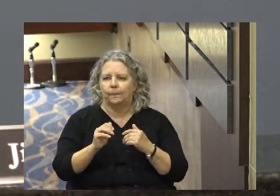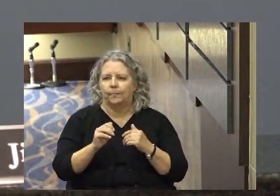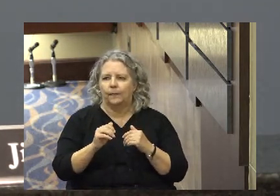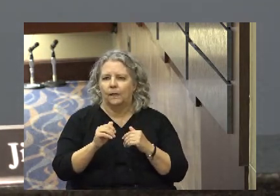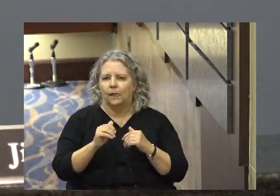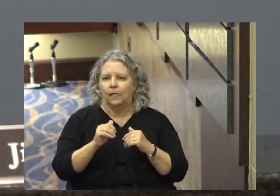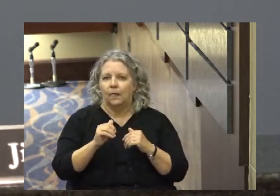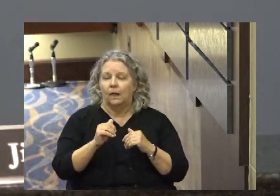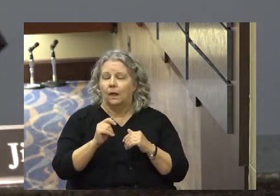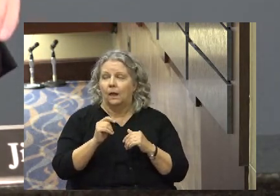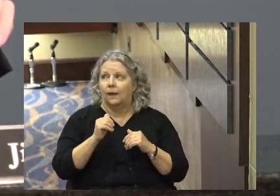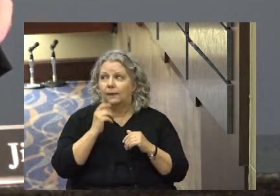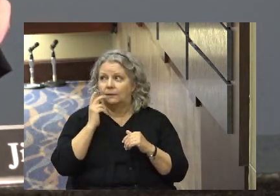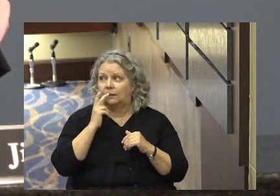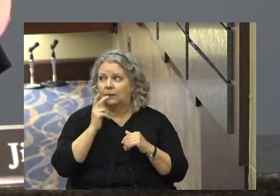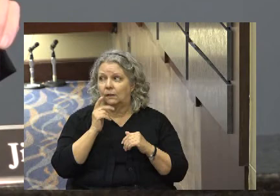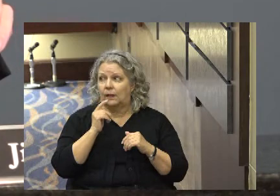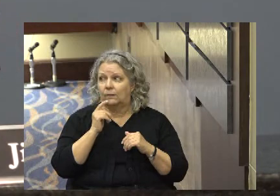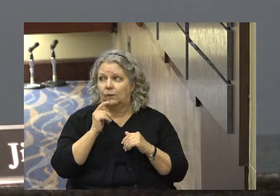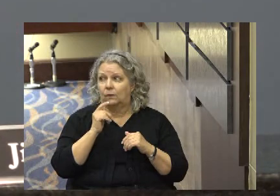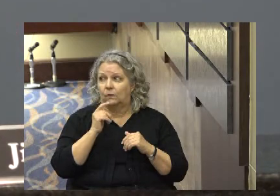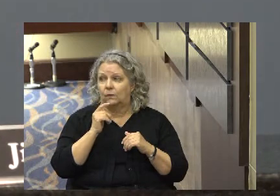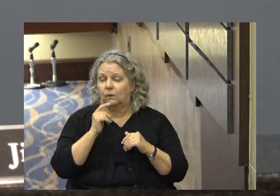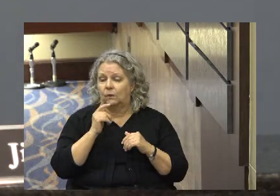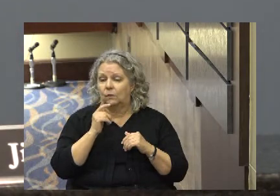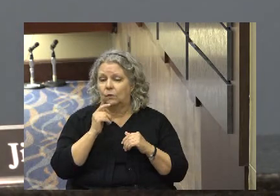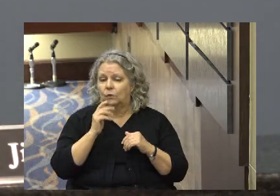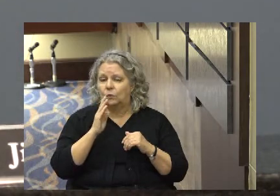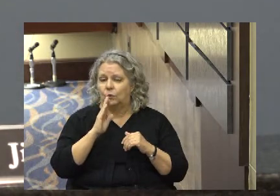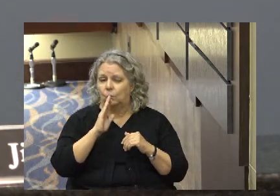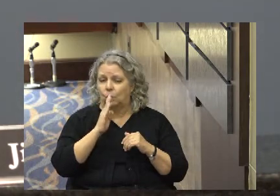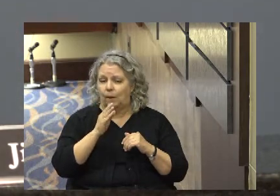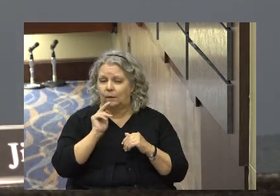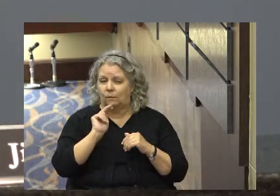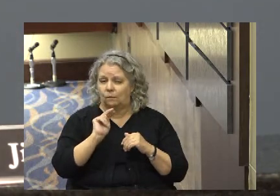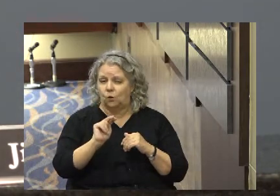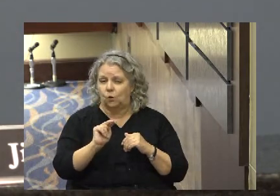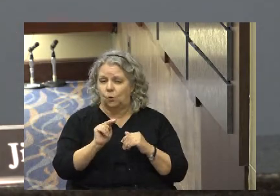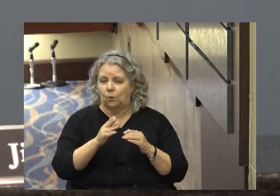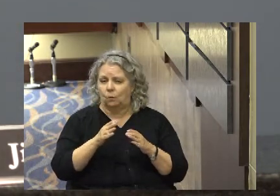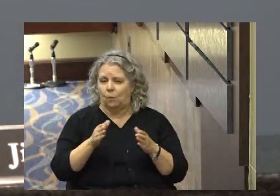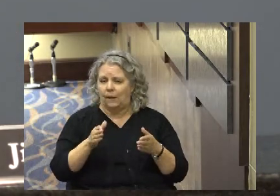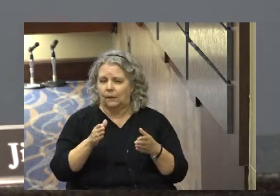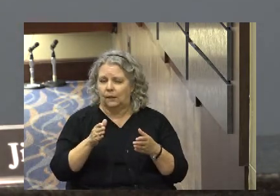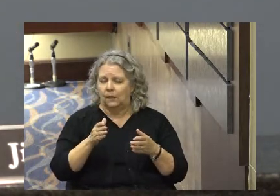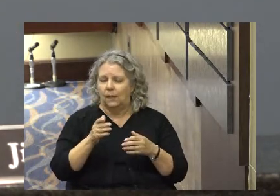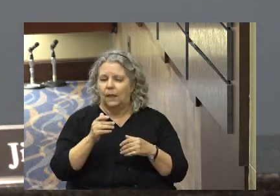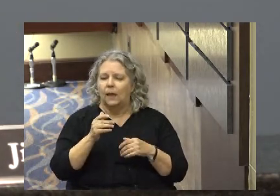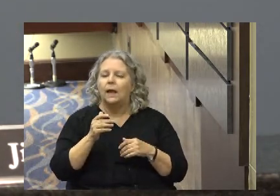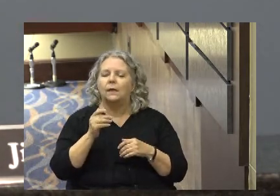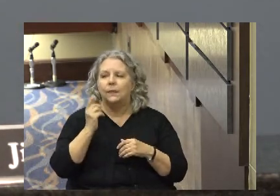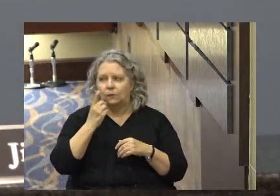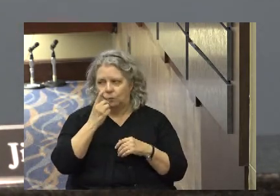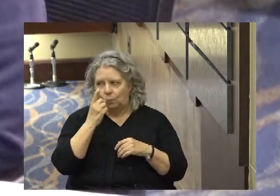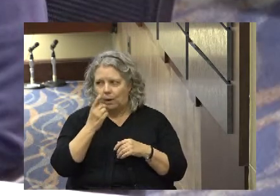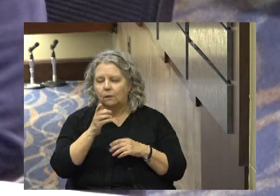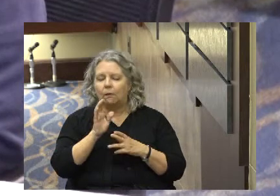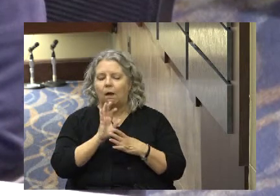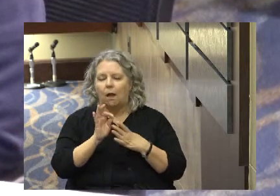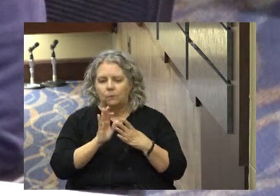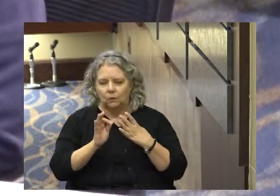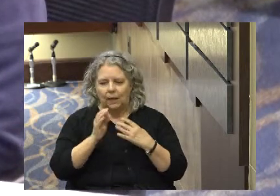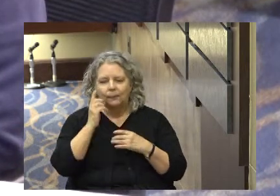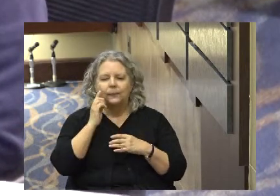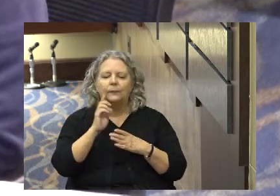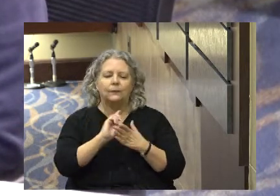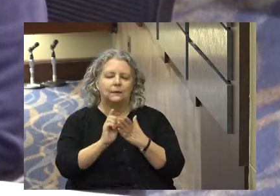lighting Well, versus that's one flood. option that I'm familiar with. Yeah. I mean, I think that, you know, those design teams will bring us forward